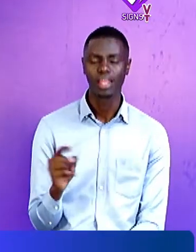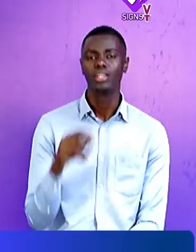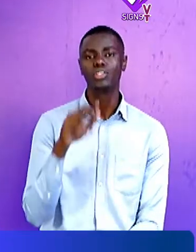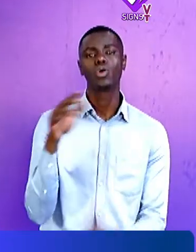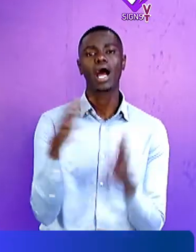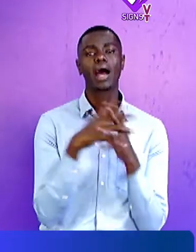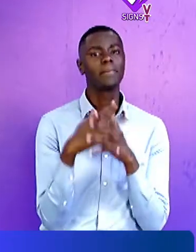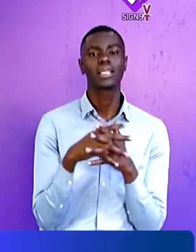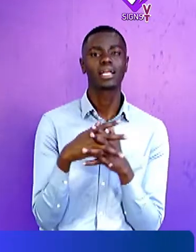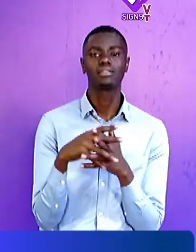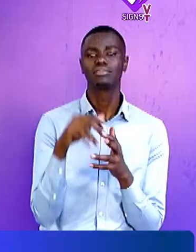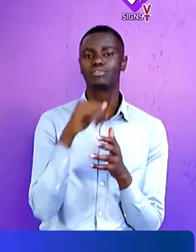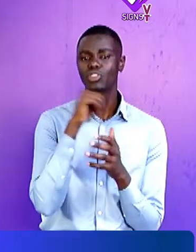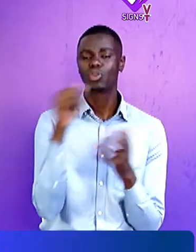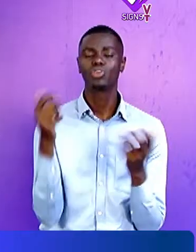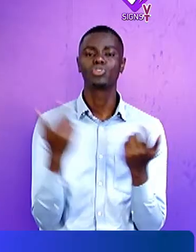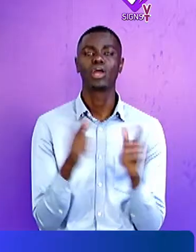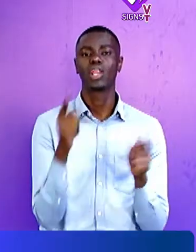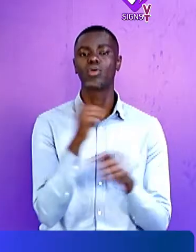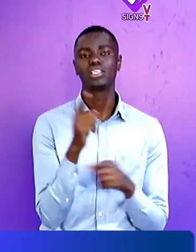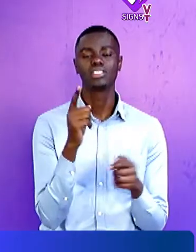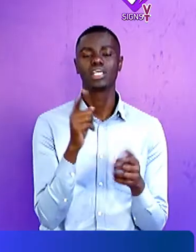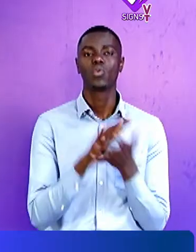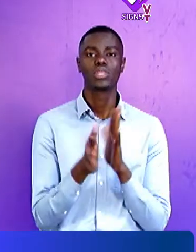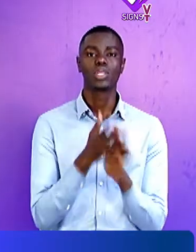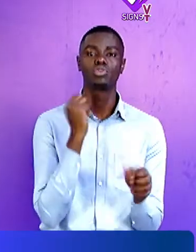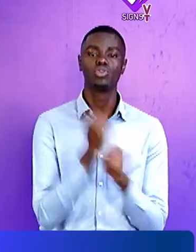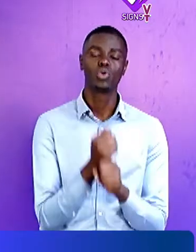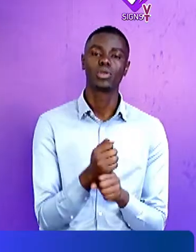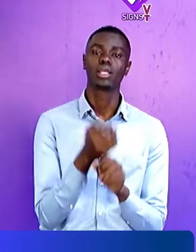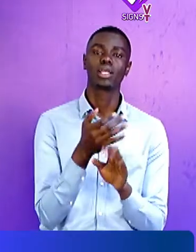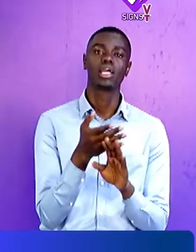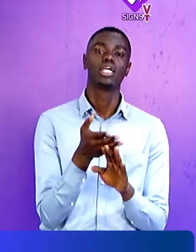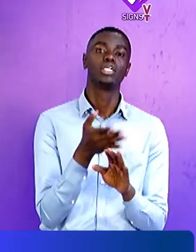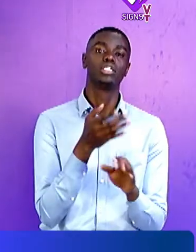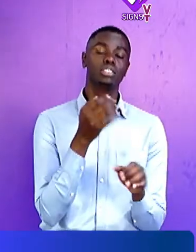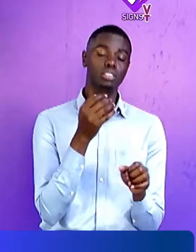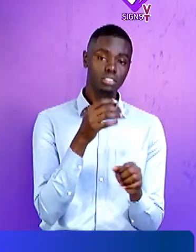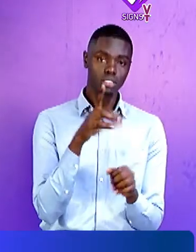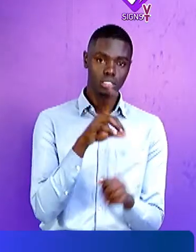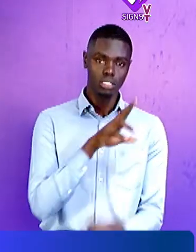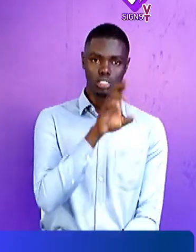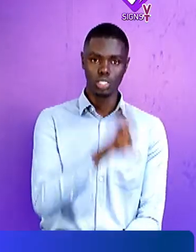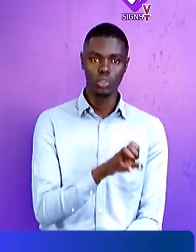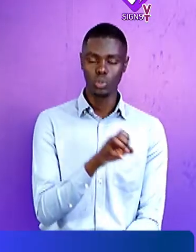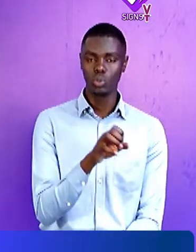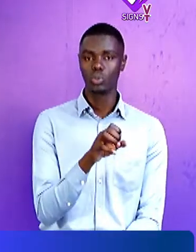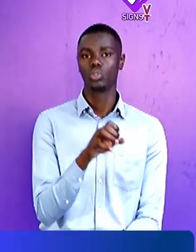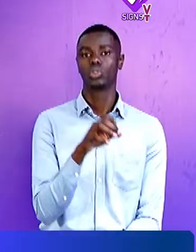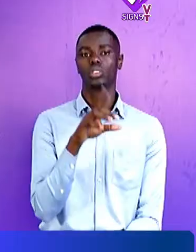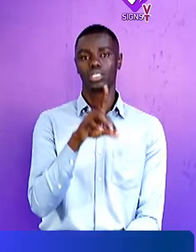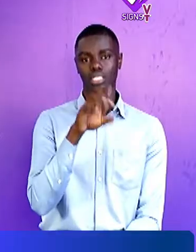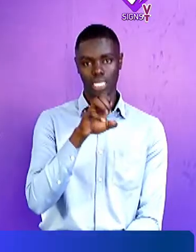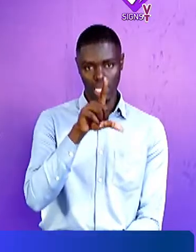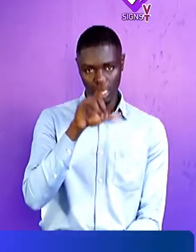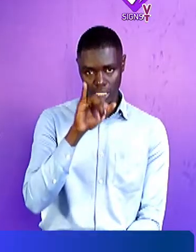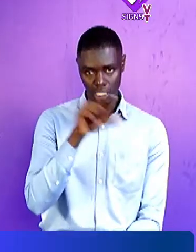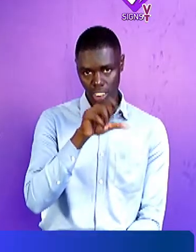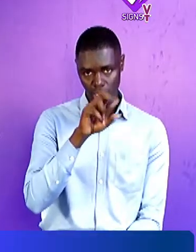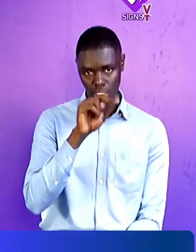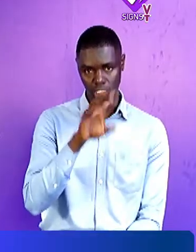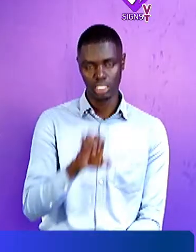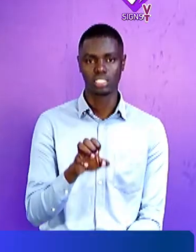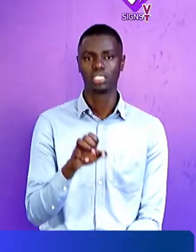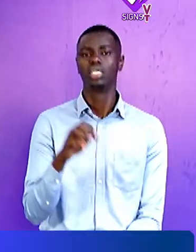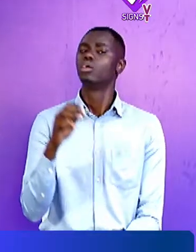US was not supposed even to allow this without doing their proper due diligence. I told you before, no love, serve, and be happy, isn't Yeah. it? Did the US know